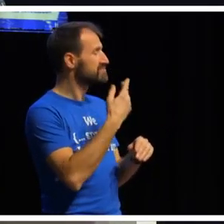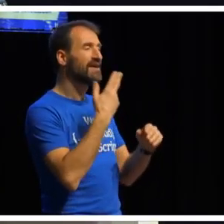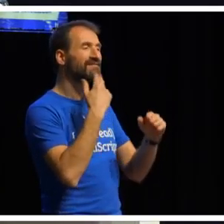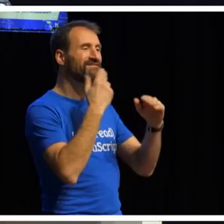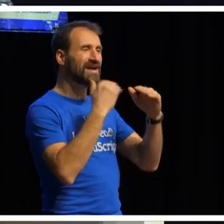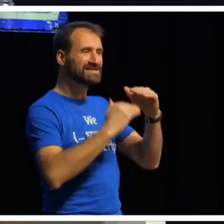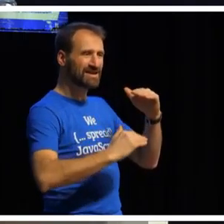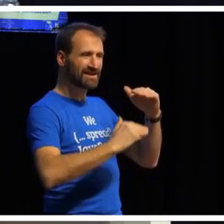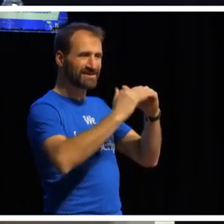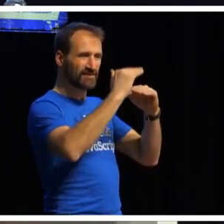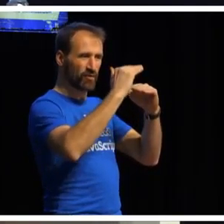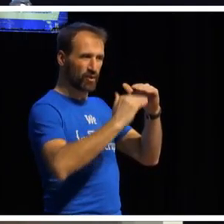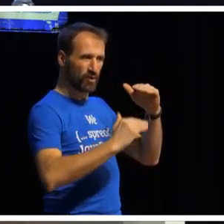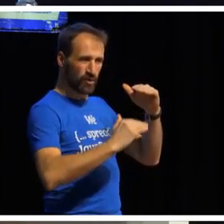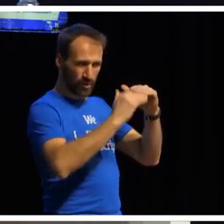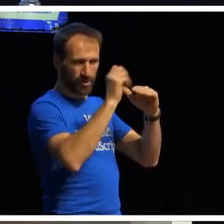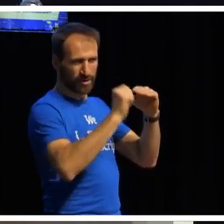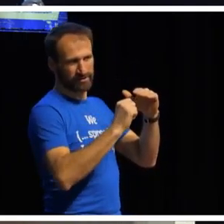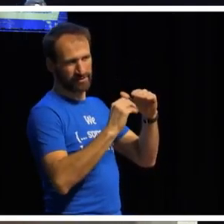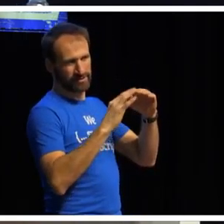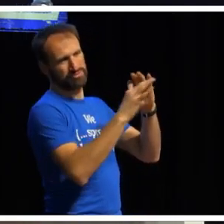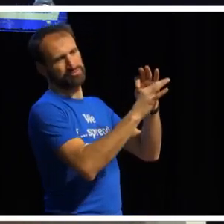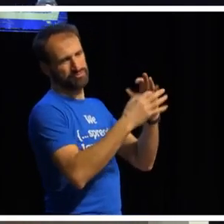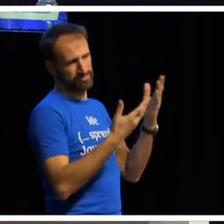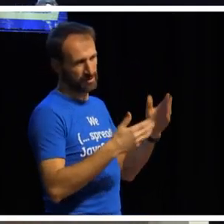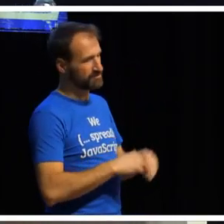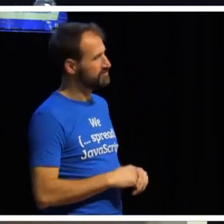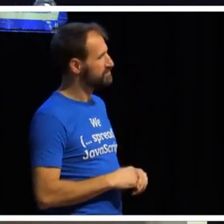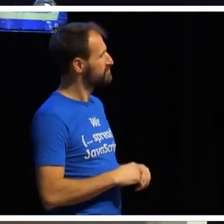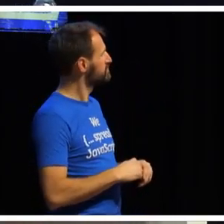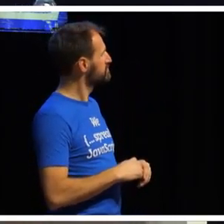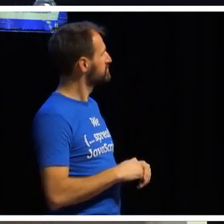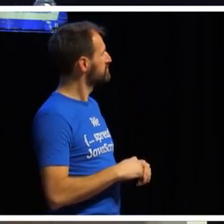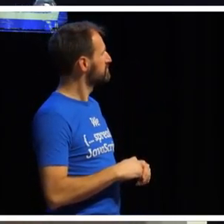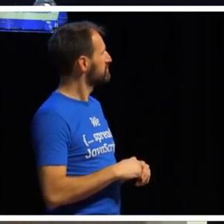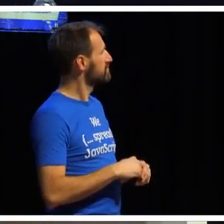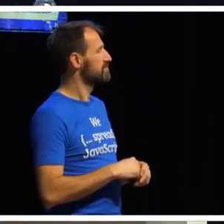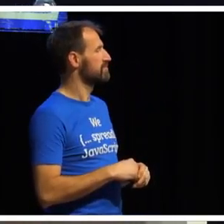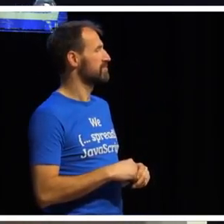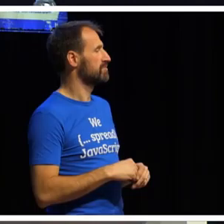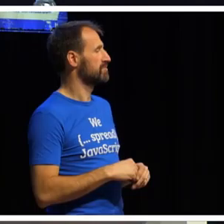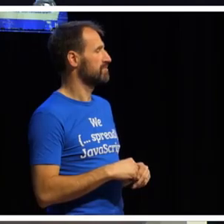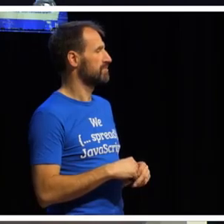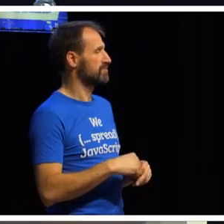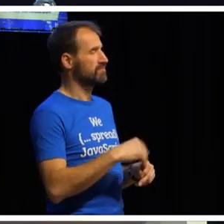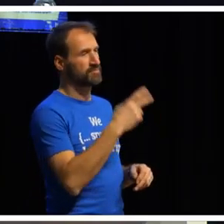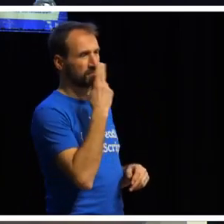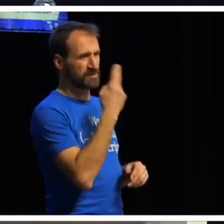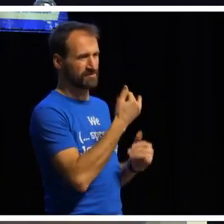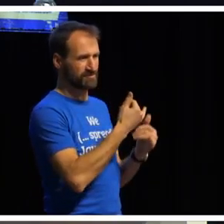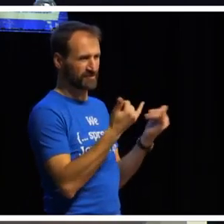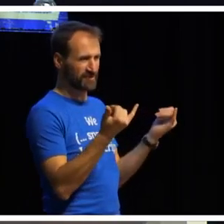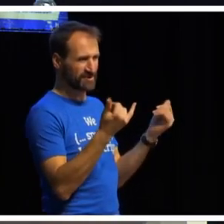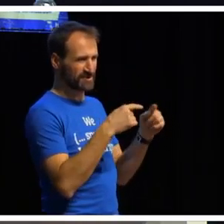just by checking whether y is greater than 0 or not. So we can go in here, Let's use that digital write again.